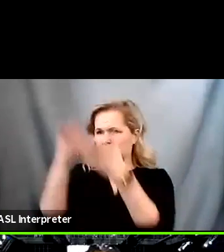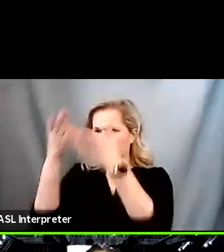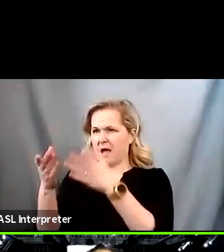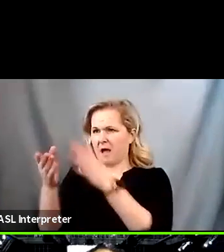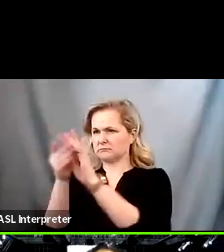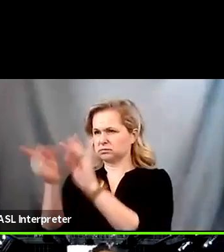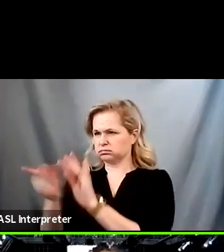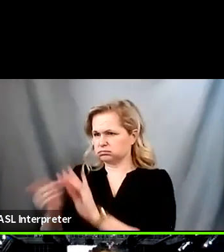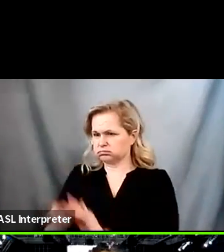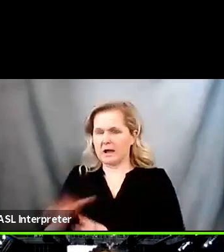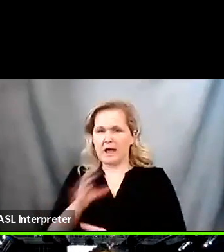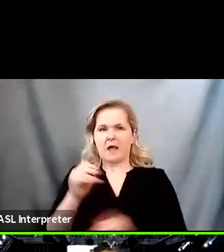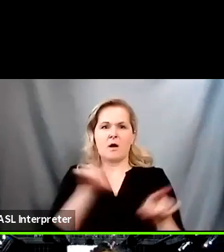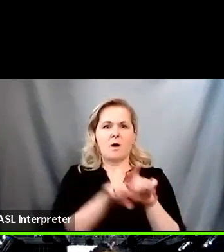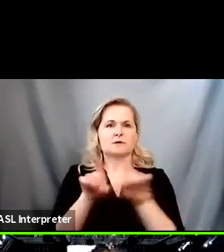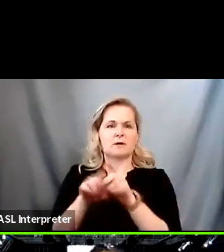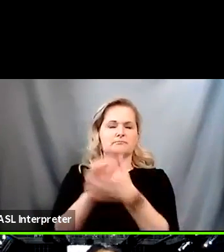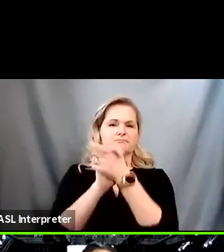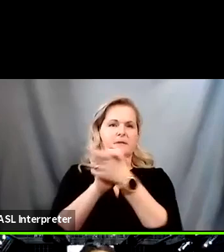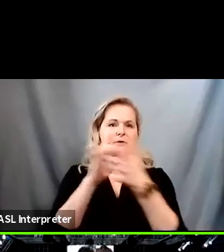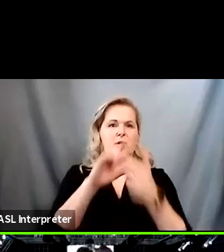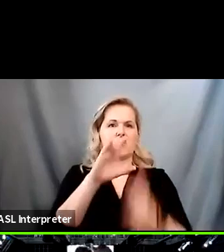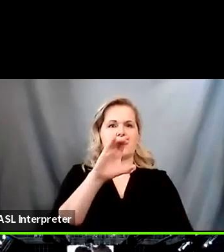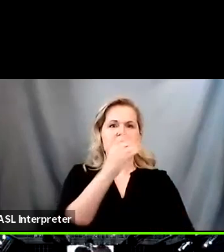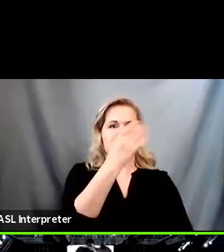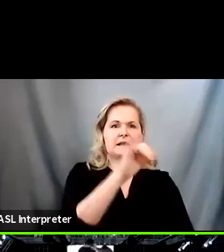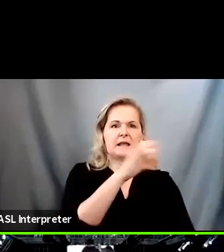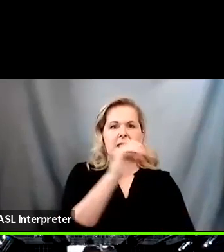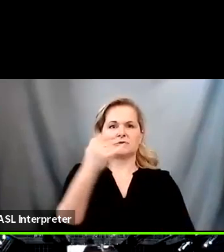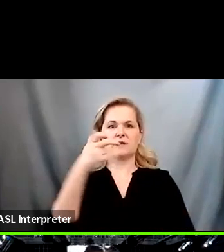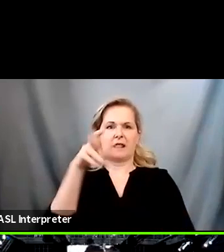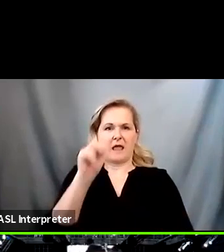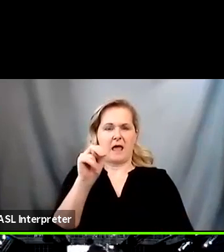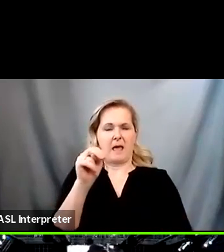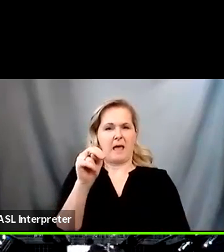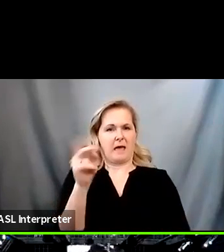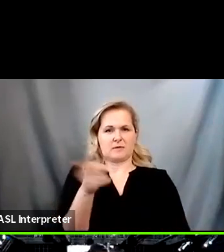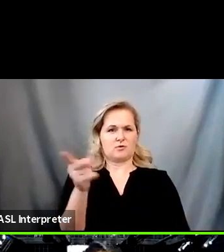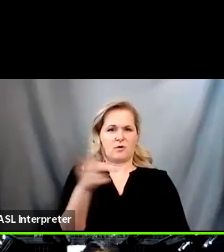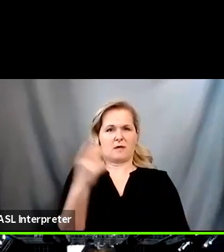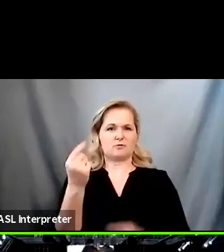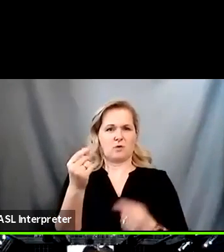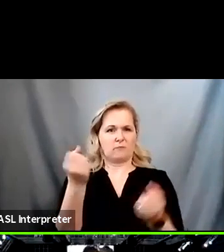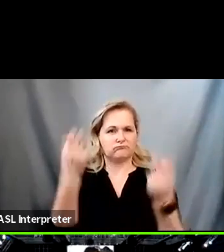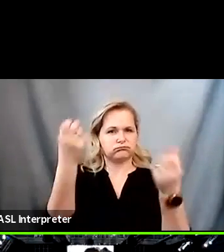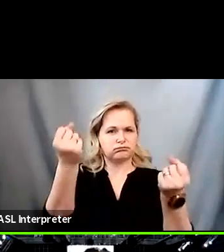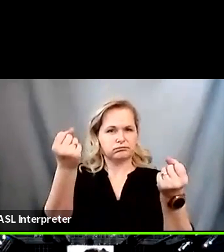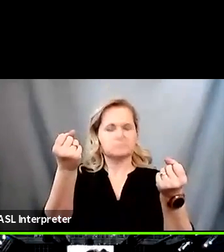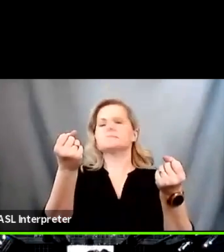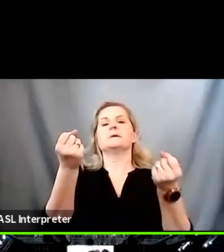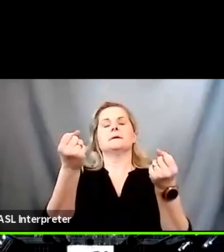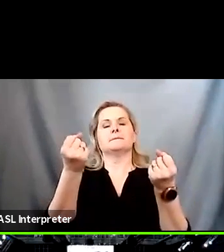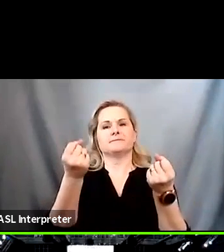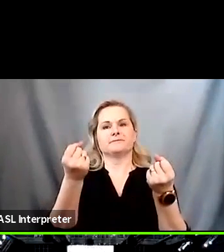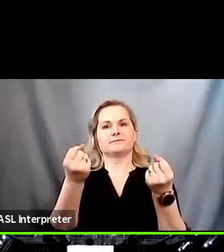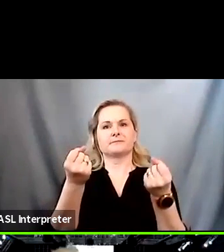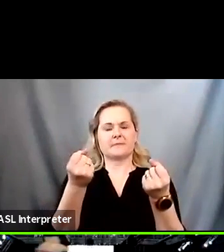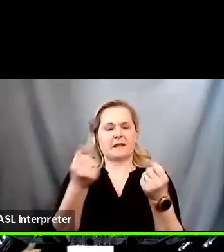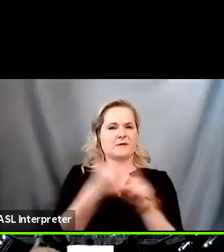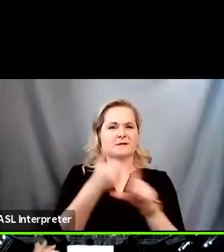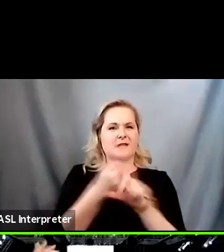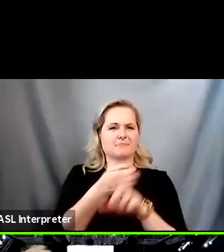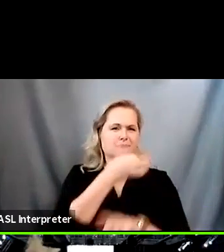of course, big shout outs to both Cindy and Jillian who have been doing ASL interpretation. Y'all so good.